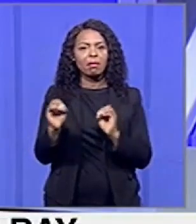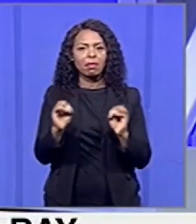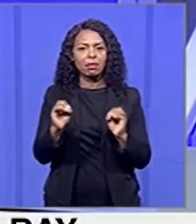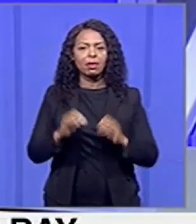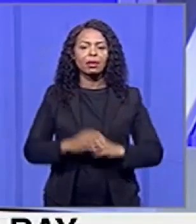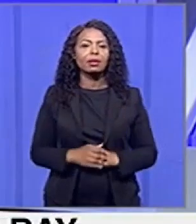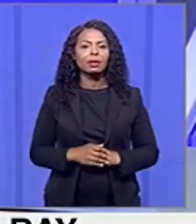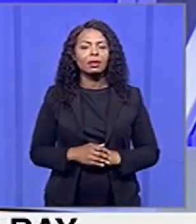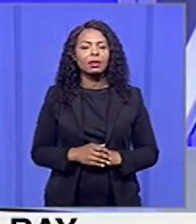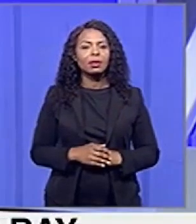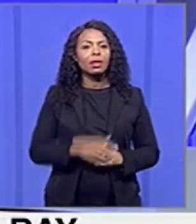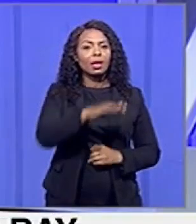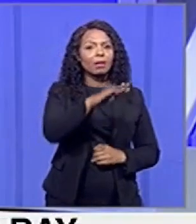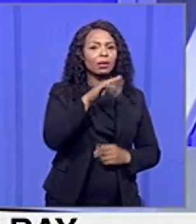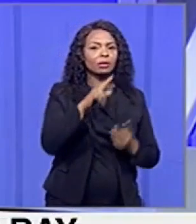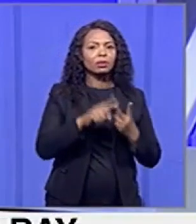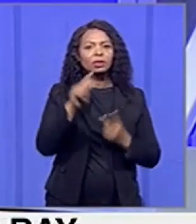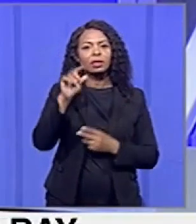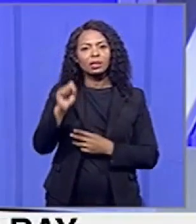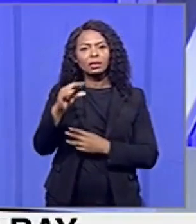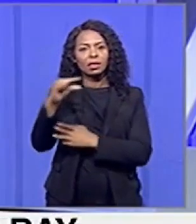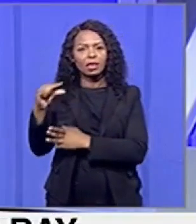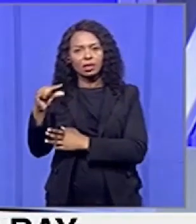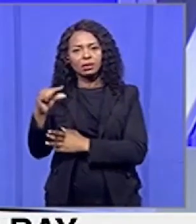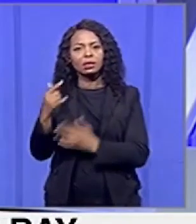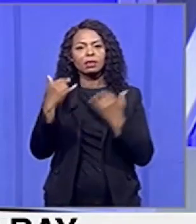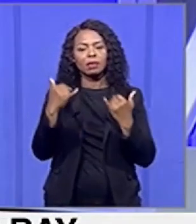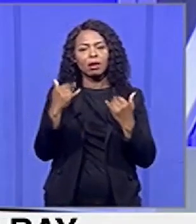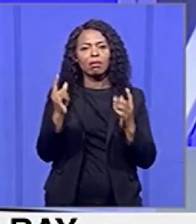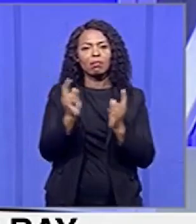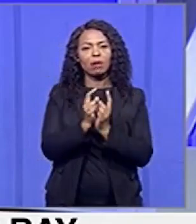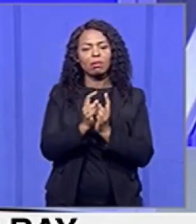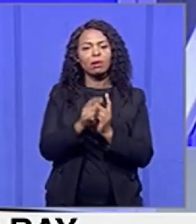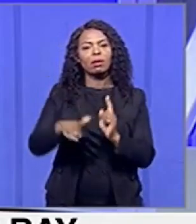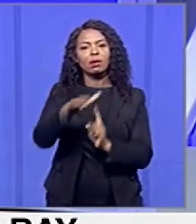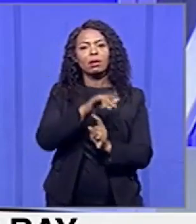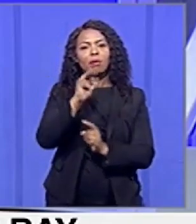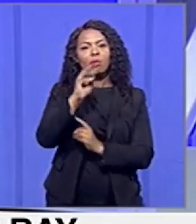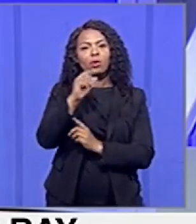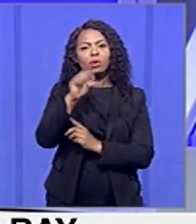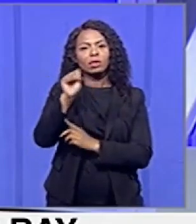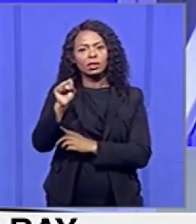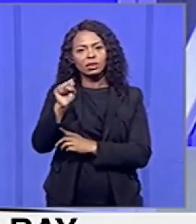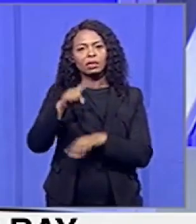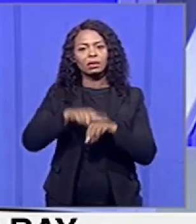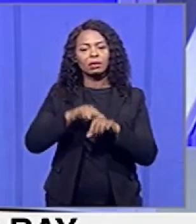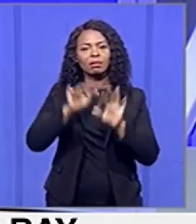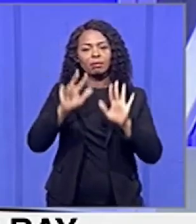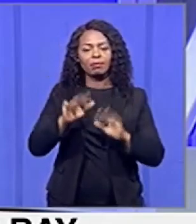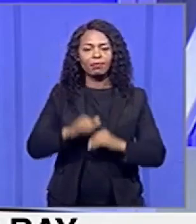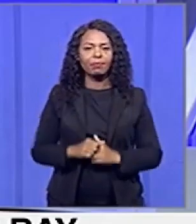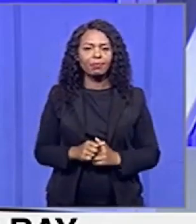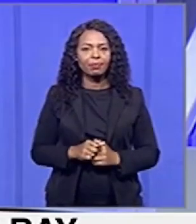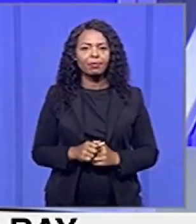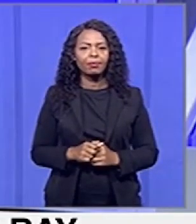lefela mola Amazulu le TS Galaxy di tla ruma tša lekgono ka lepatlong la Moses Mabita ka iri ya seswai